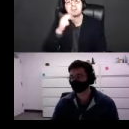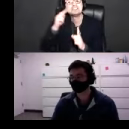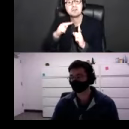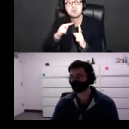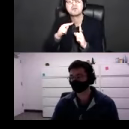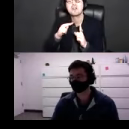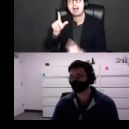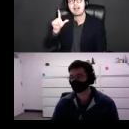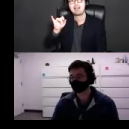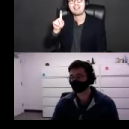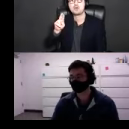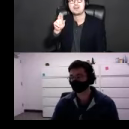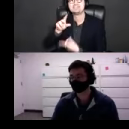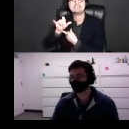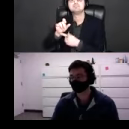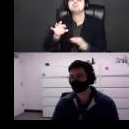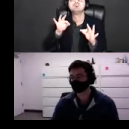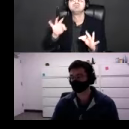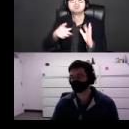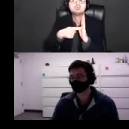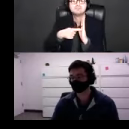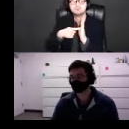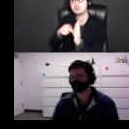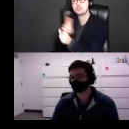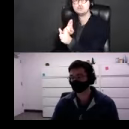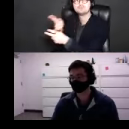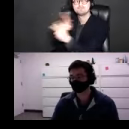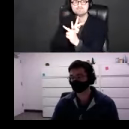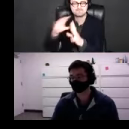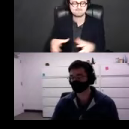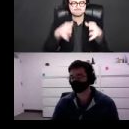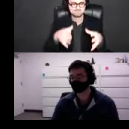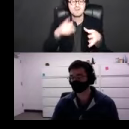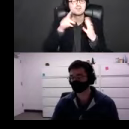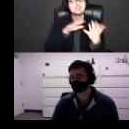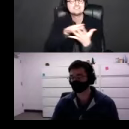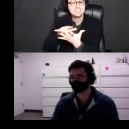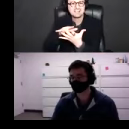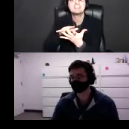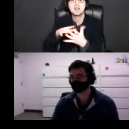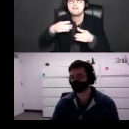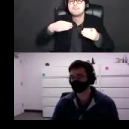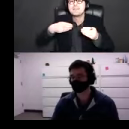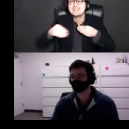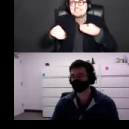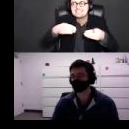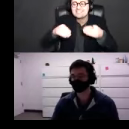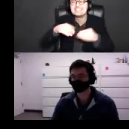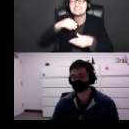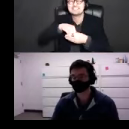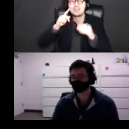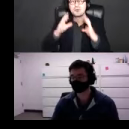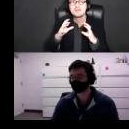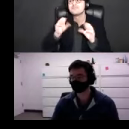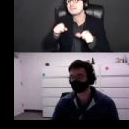the perfect model system for studying plasticity in the human brain. We can do intervention studies, we can do randomized controlled